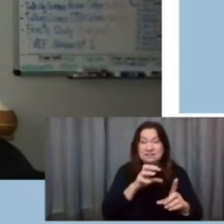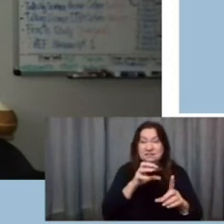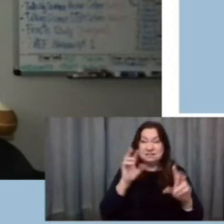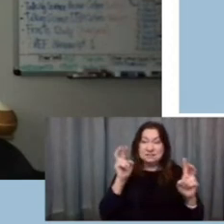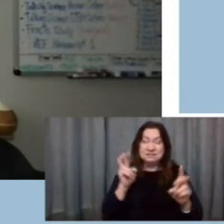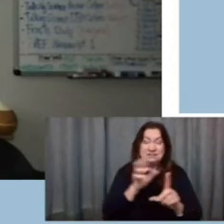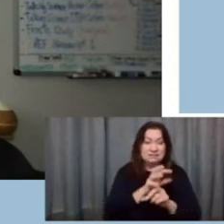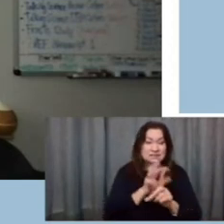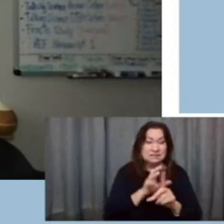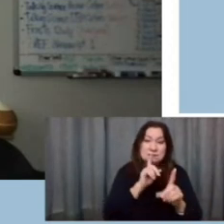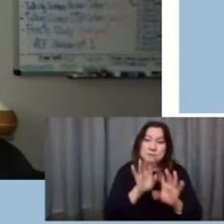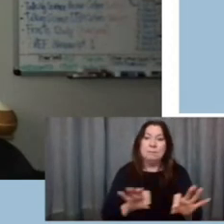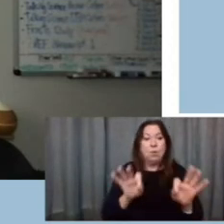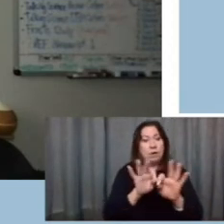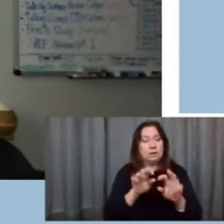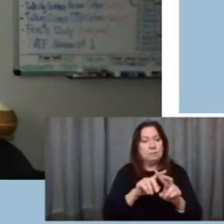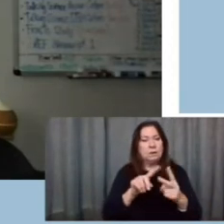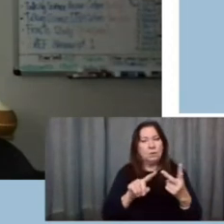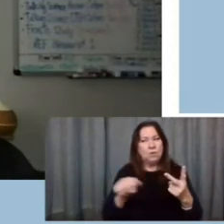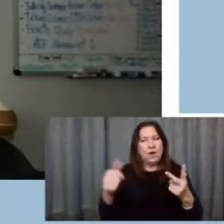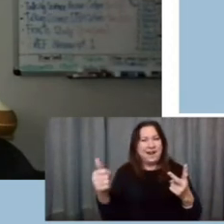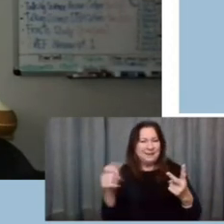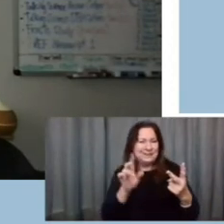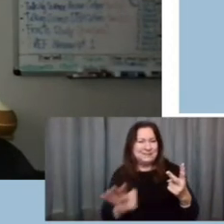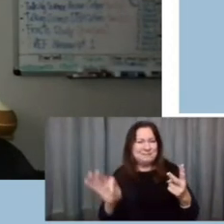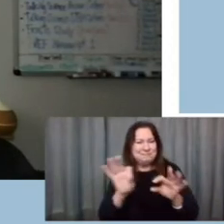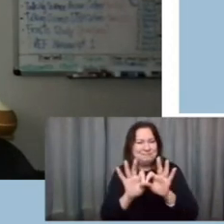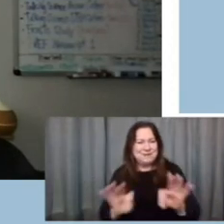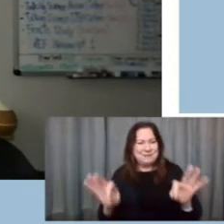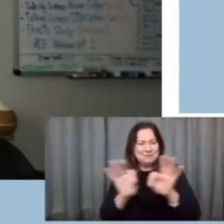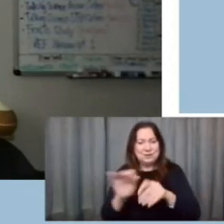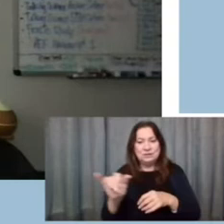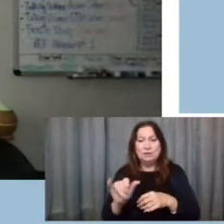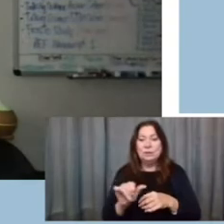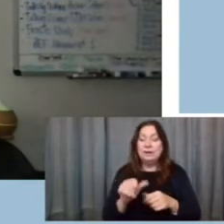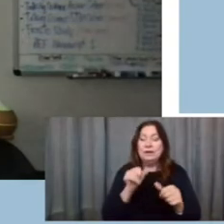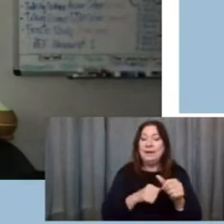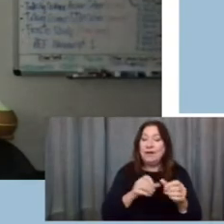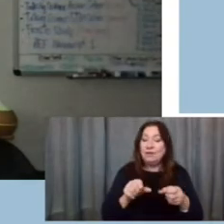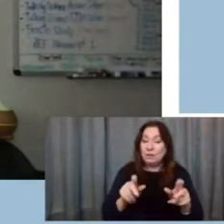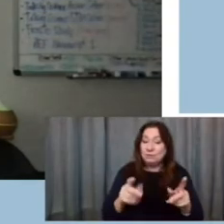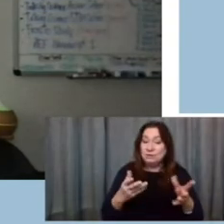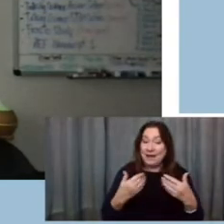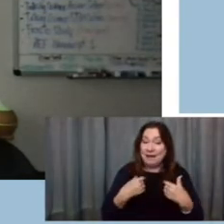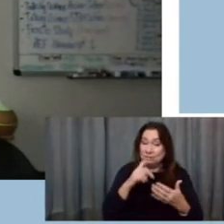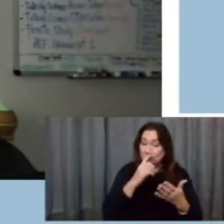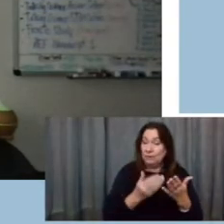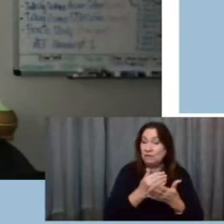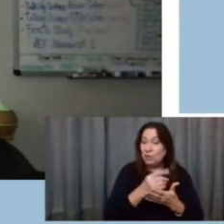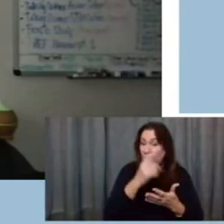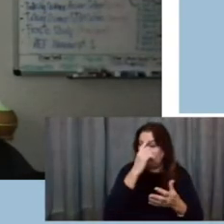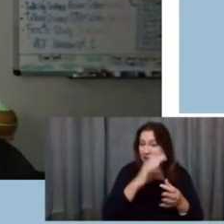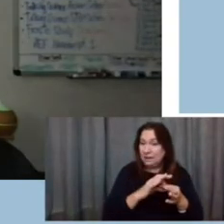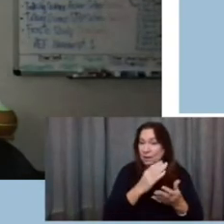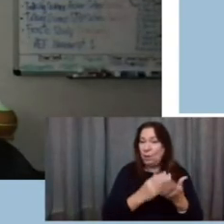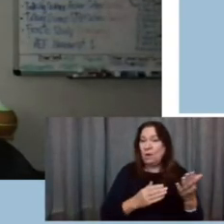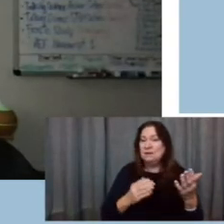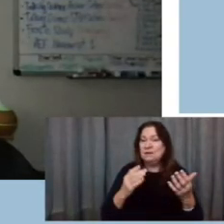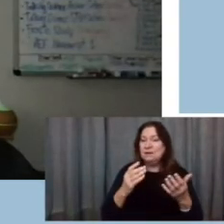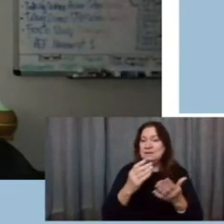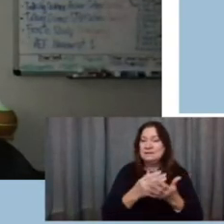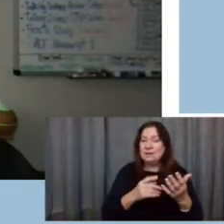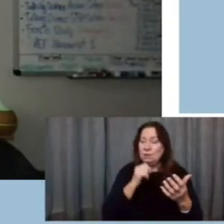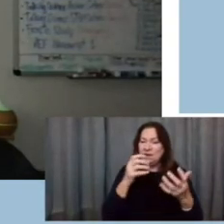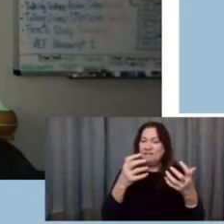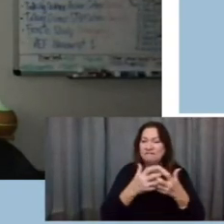matters? And I want to make sure that every opportunity I get to review or to think about something that somebody presents that doesn't fit those